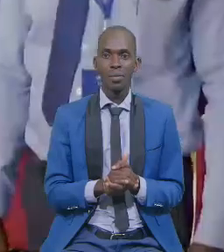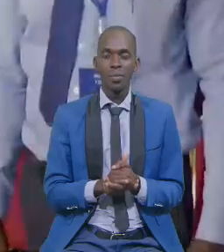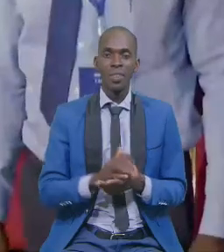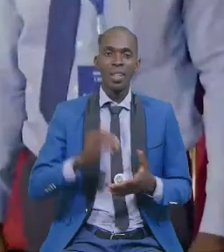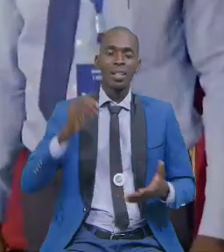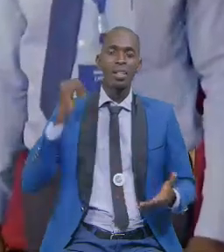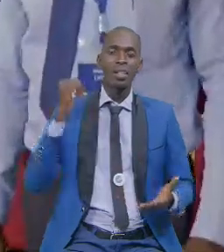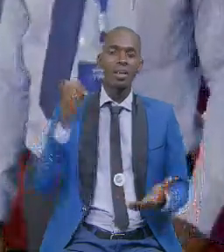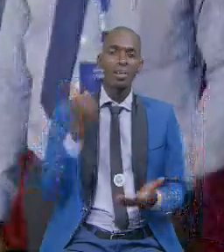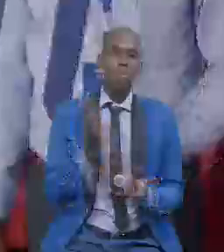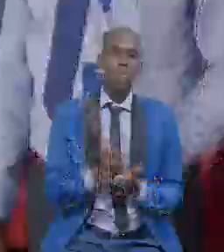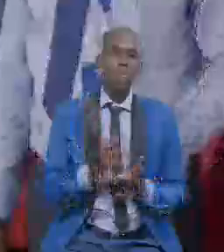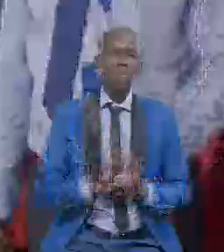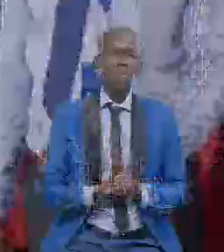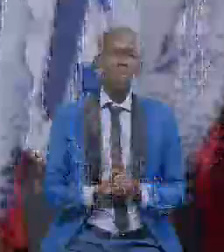Amen.